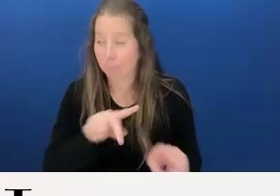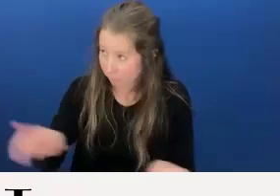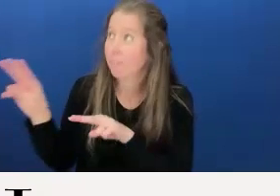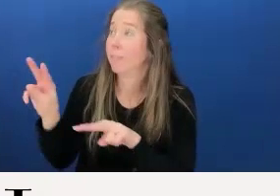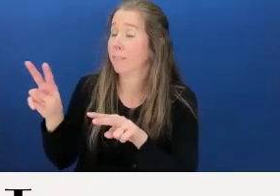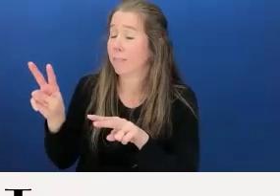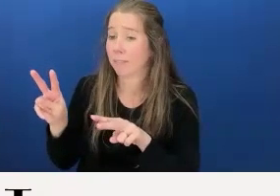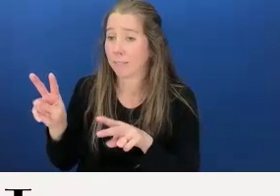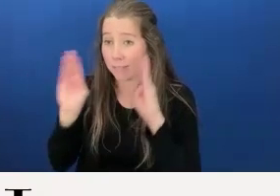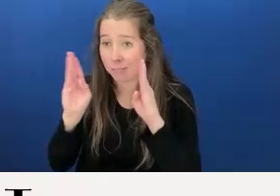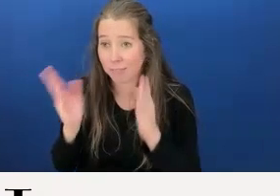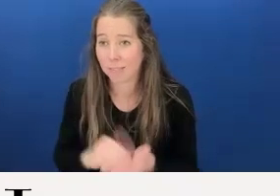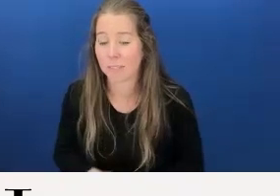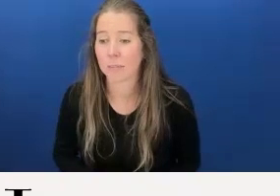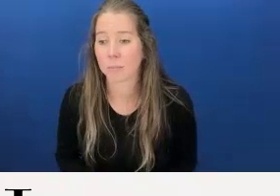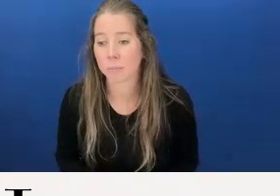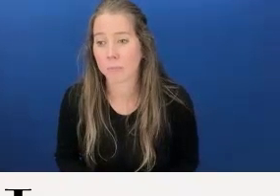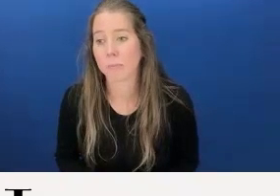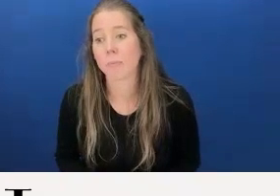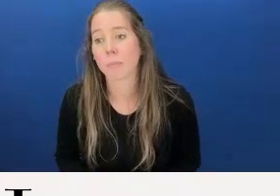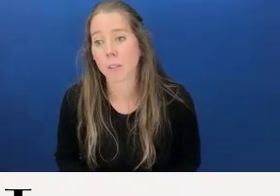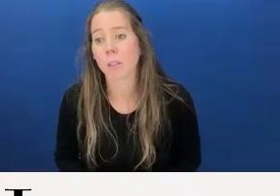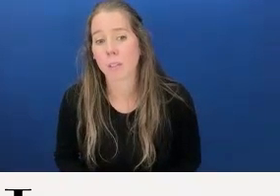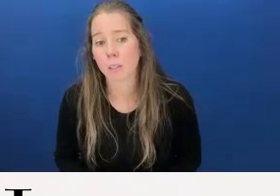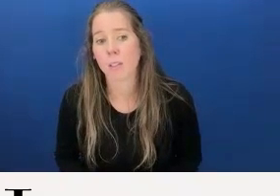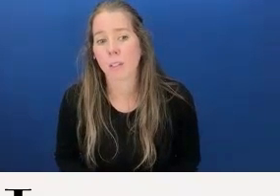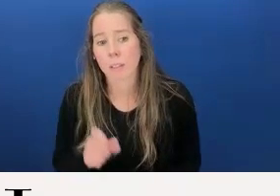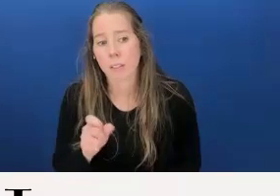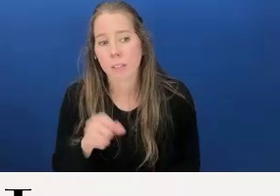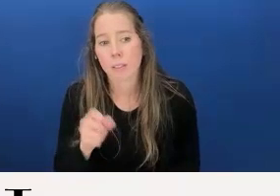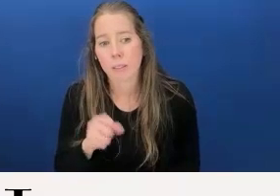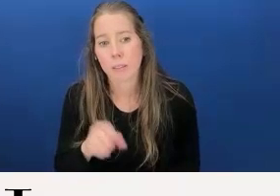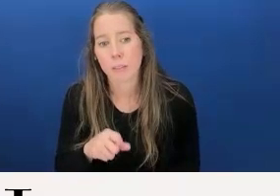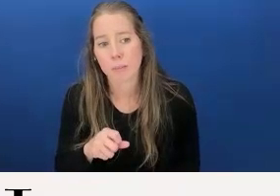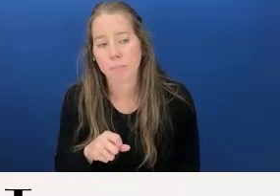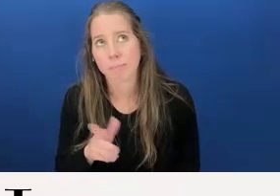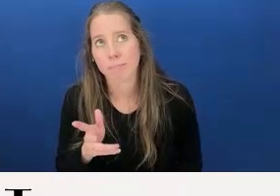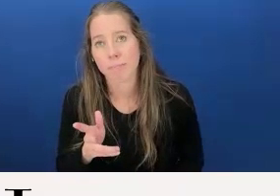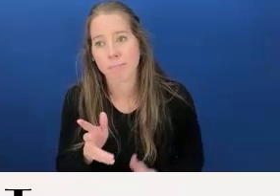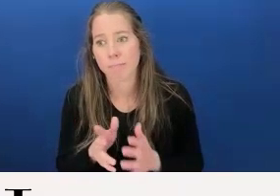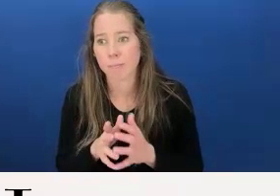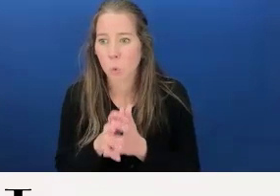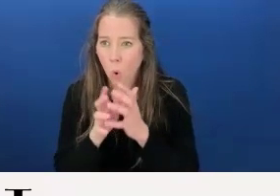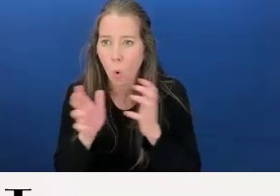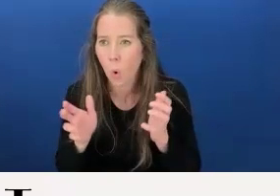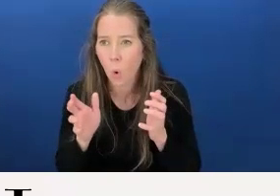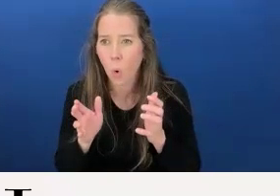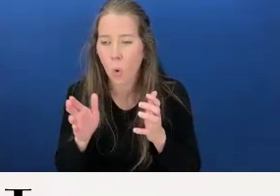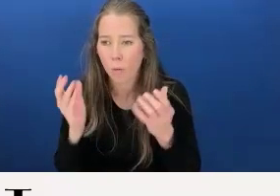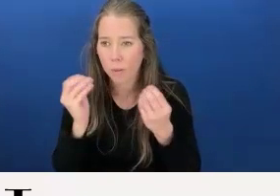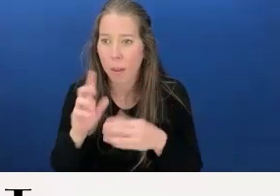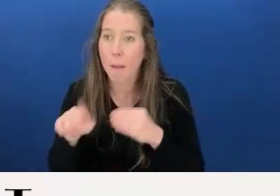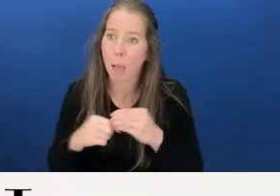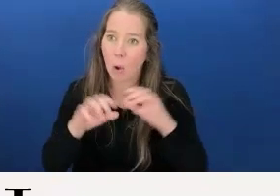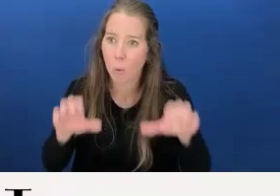be back in. Yeah, it's all about, there's a whole, genre about active learning